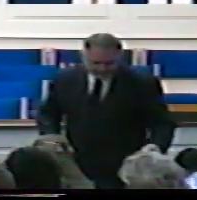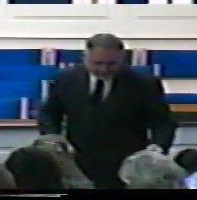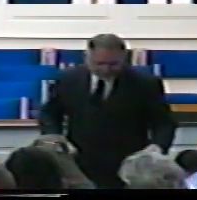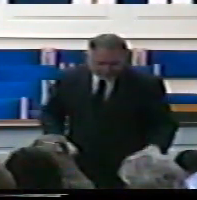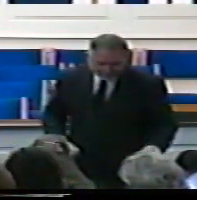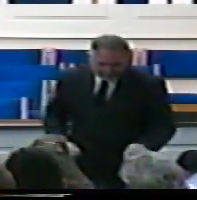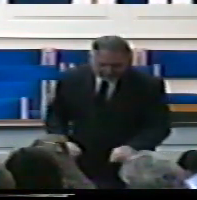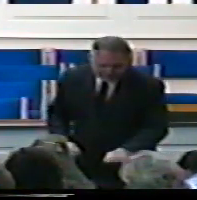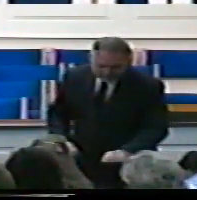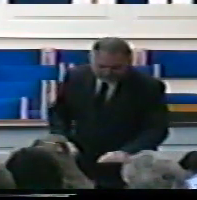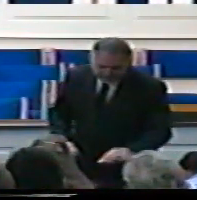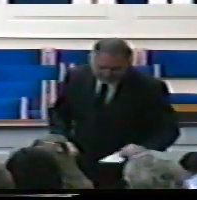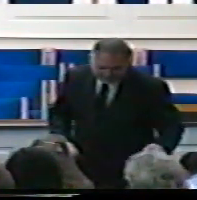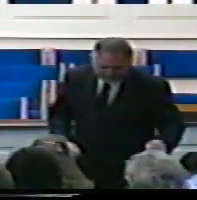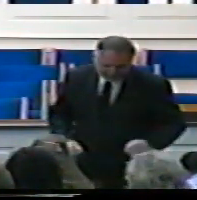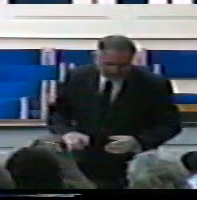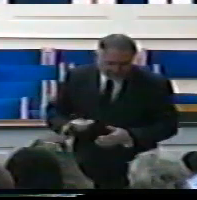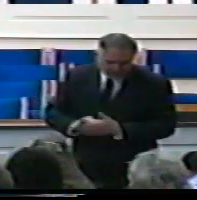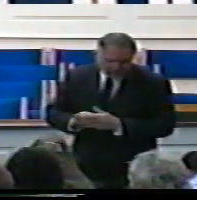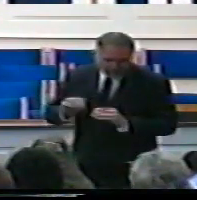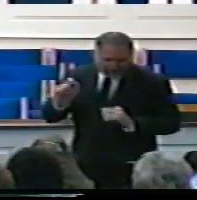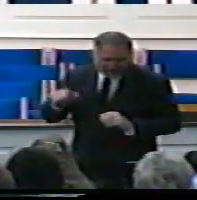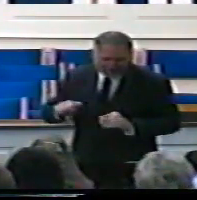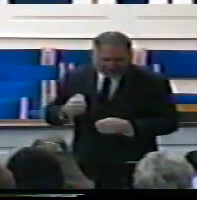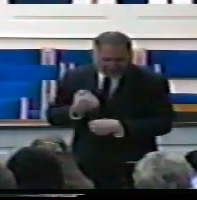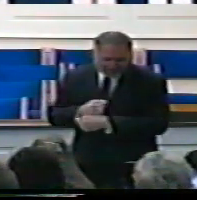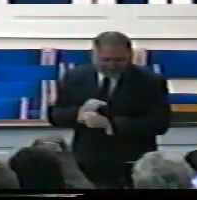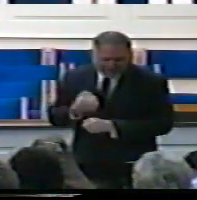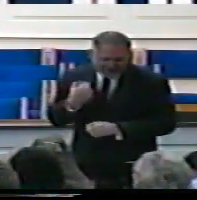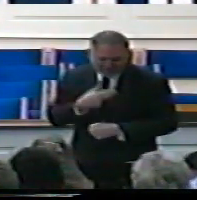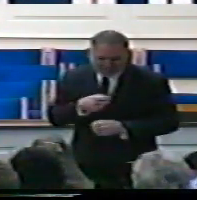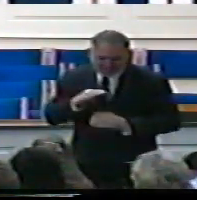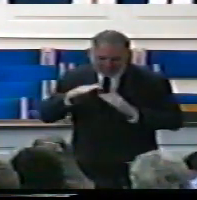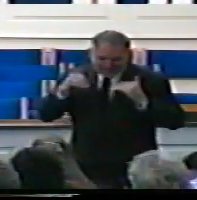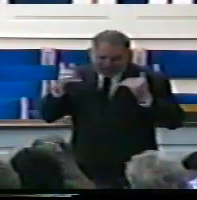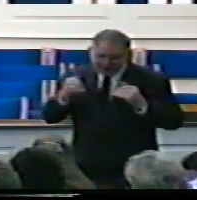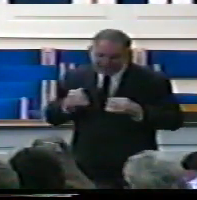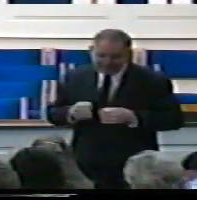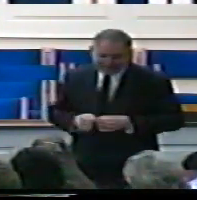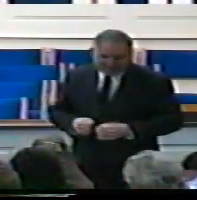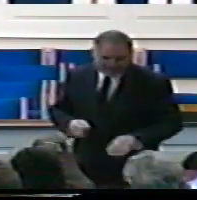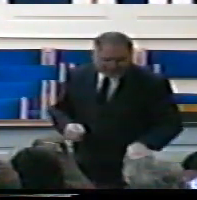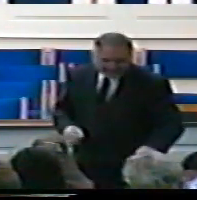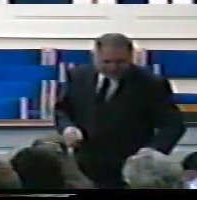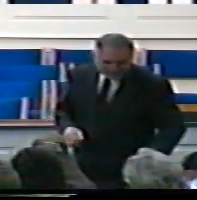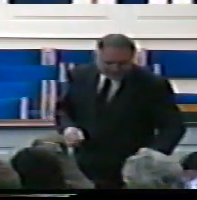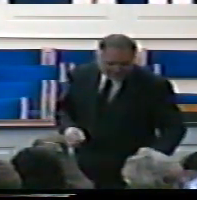Not enough to make you smile? Okay, good. Make you give a holy grunt, won't it?